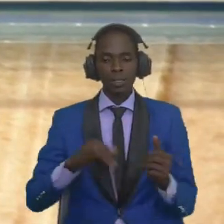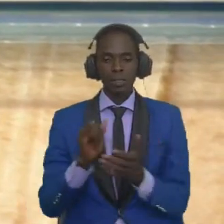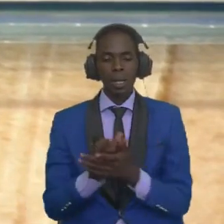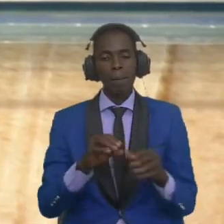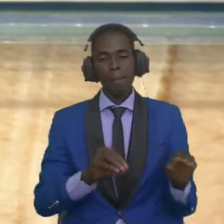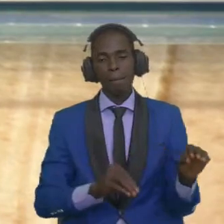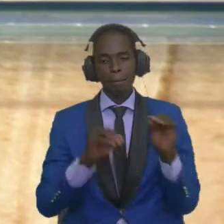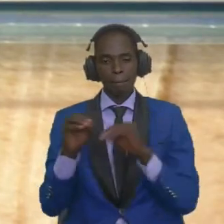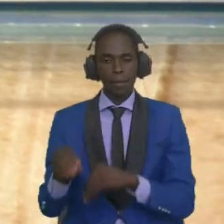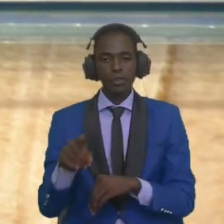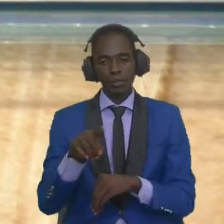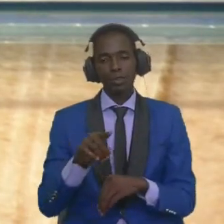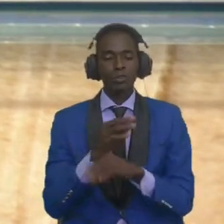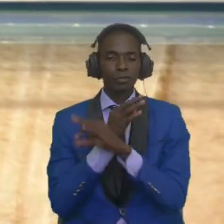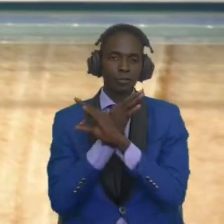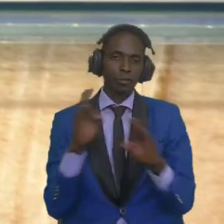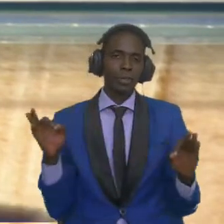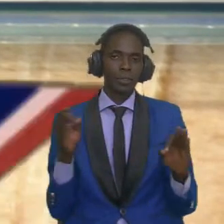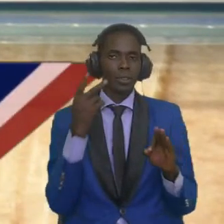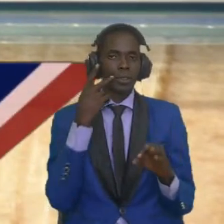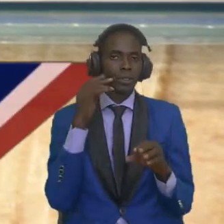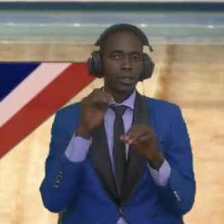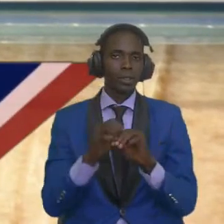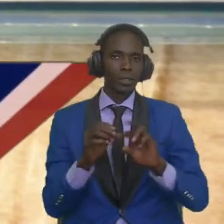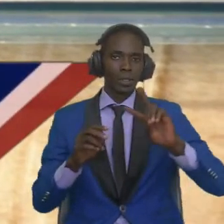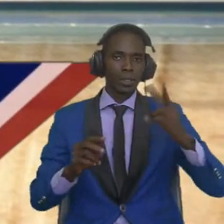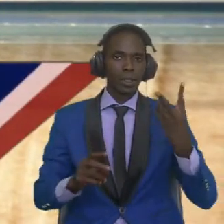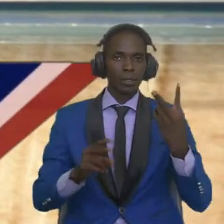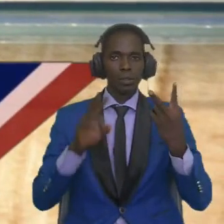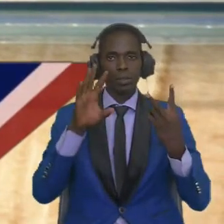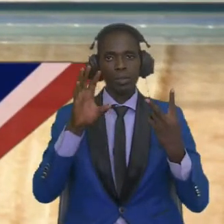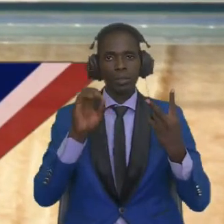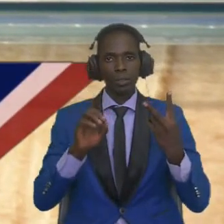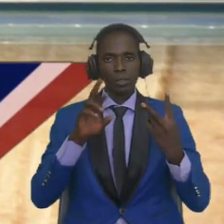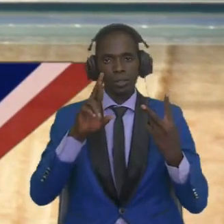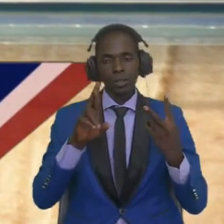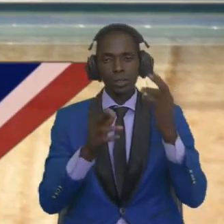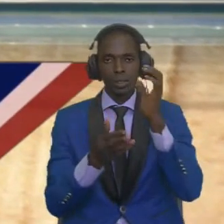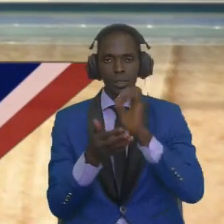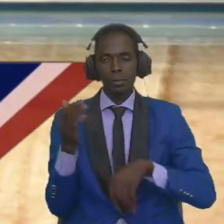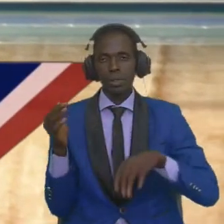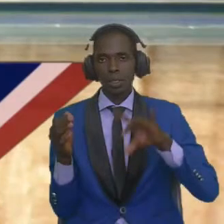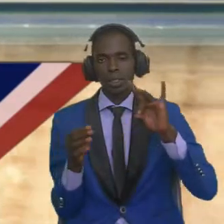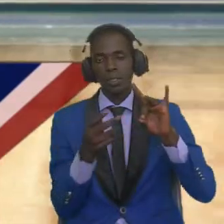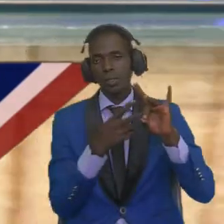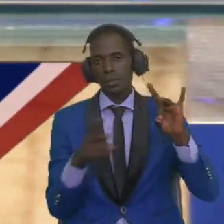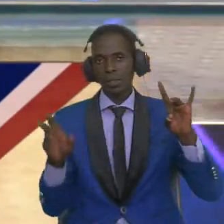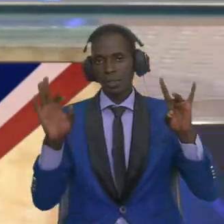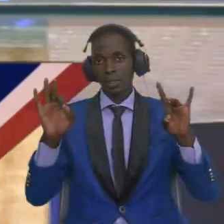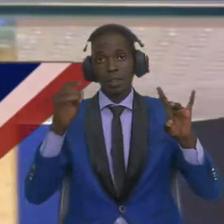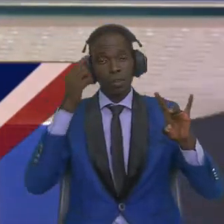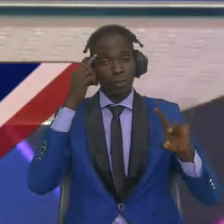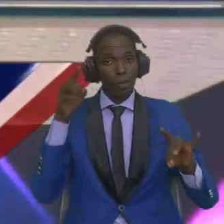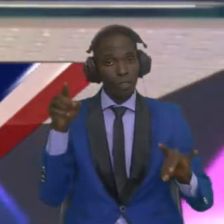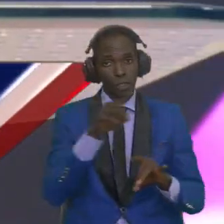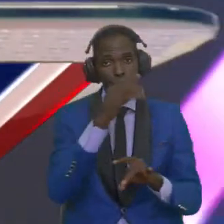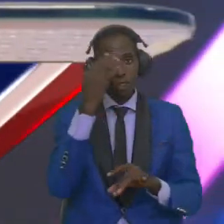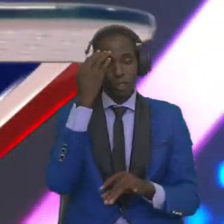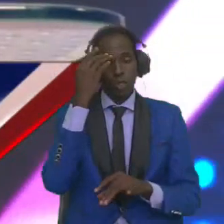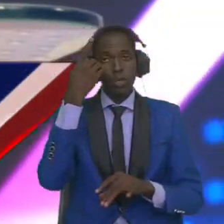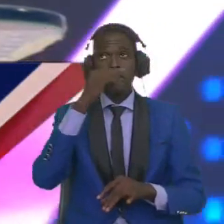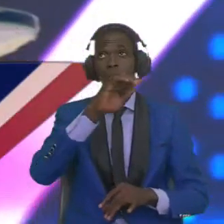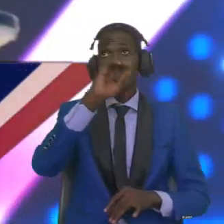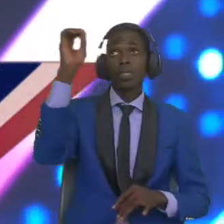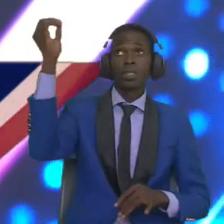Look at 2 Corinthians chapter 8, verse 9. For ye know the grace of